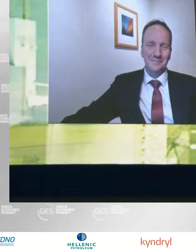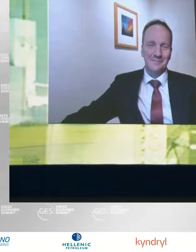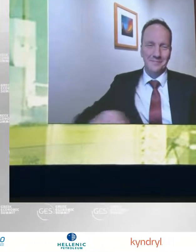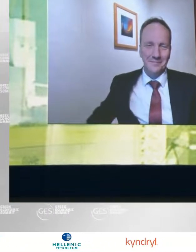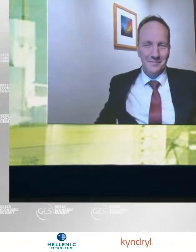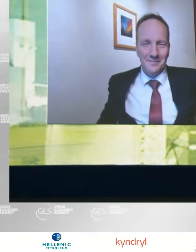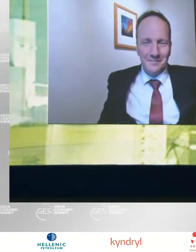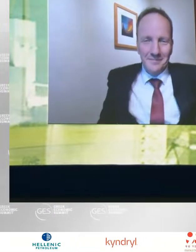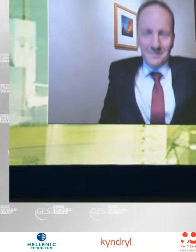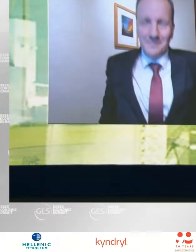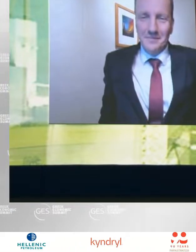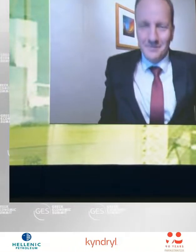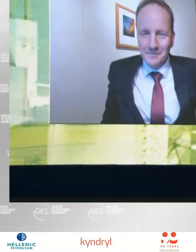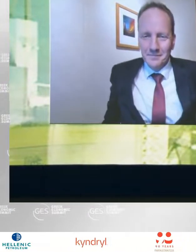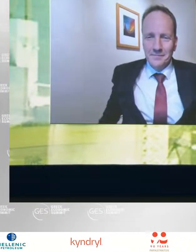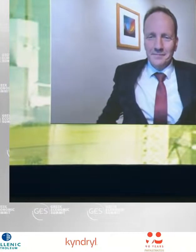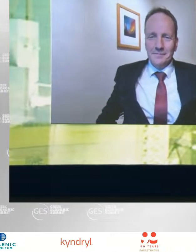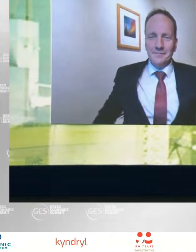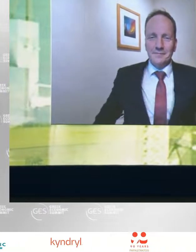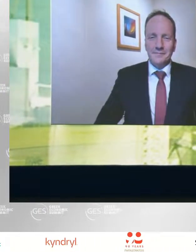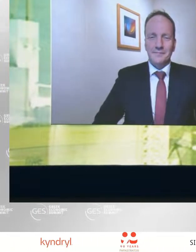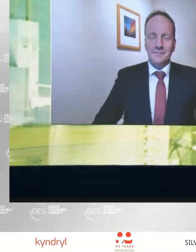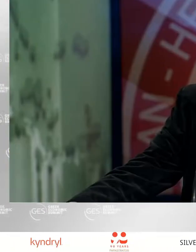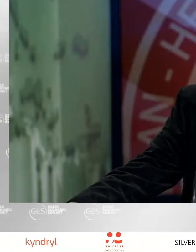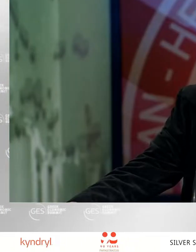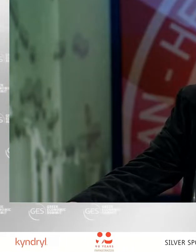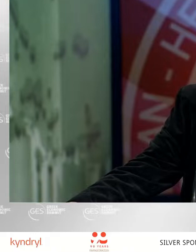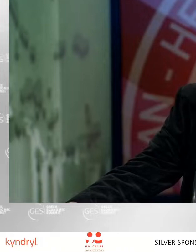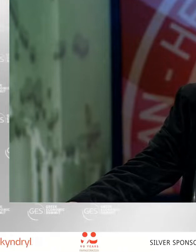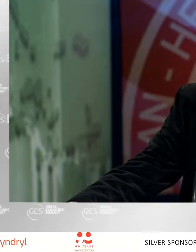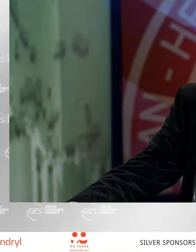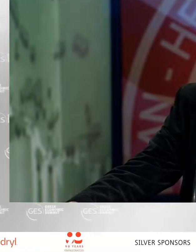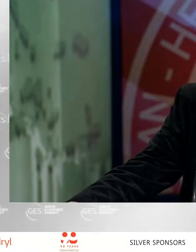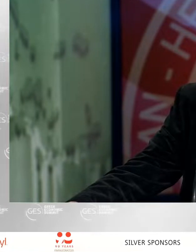of the most important think tanks globally, and